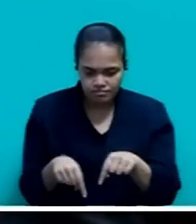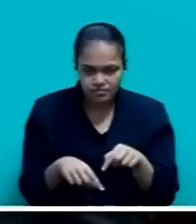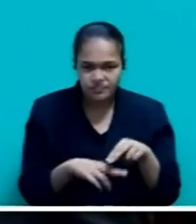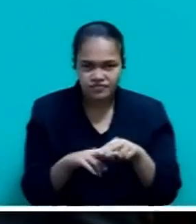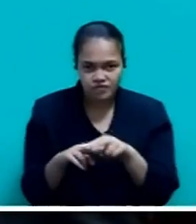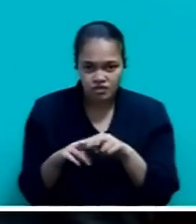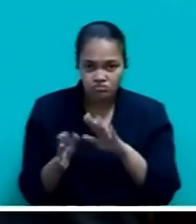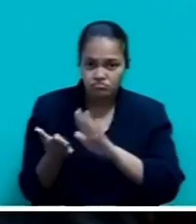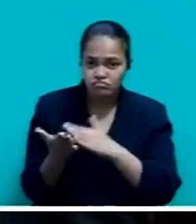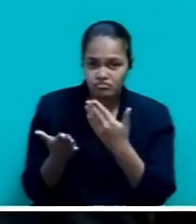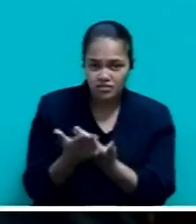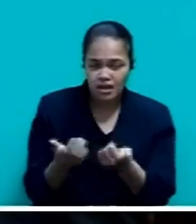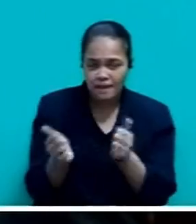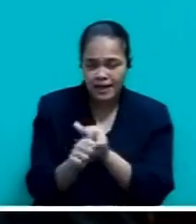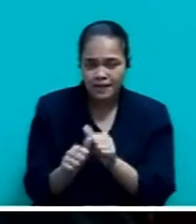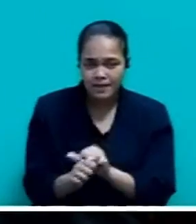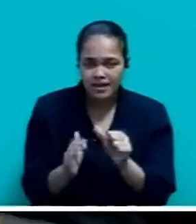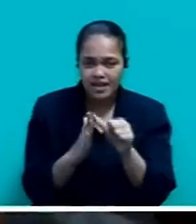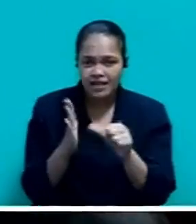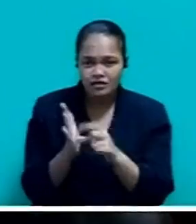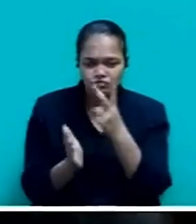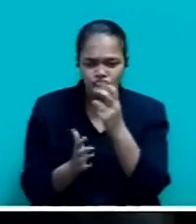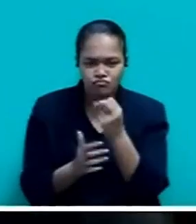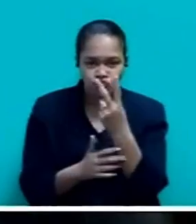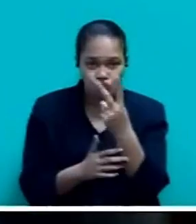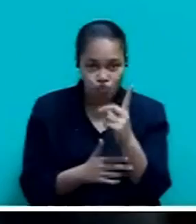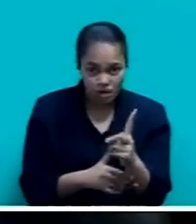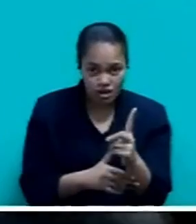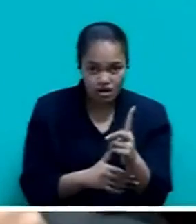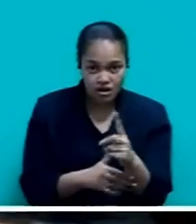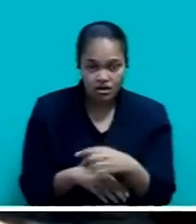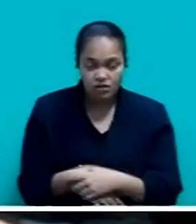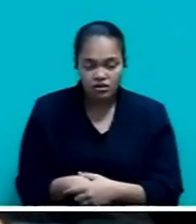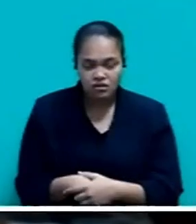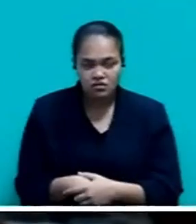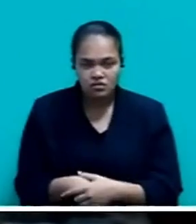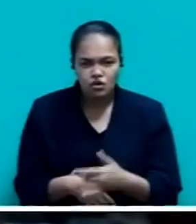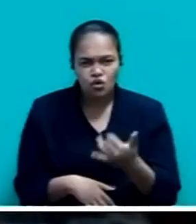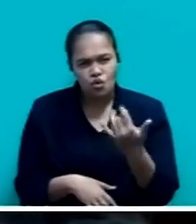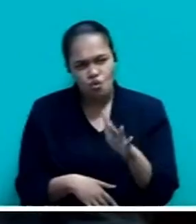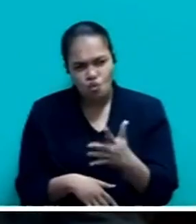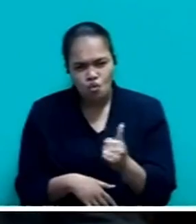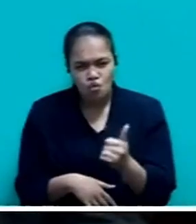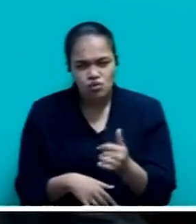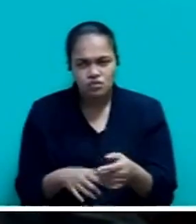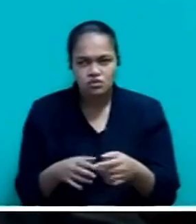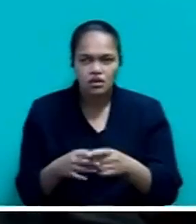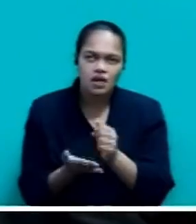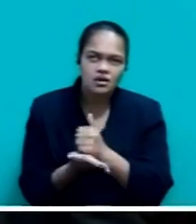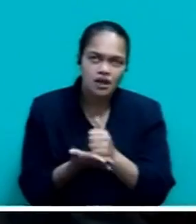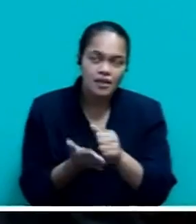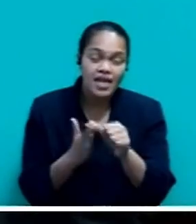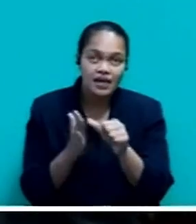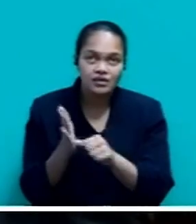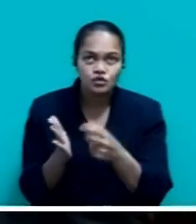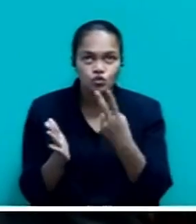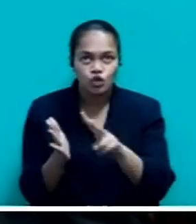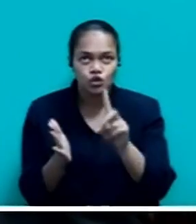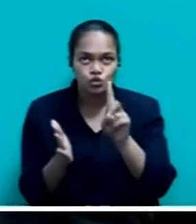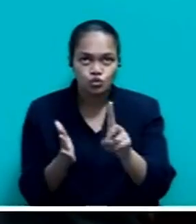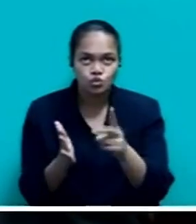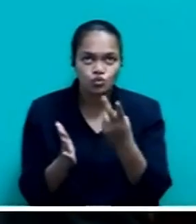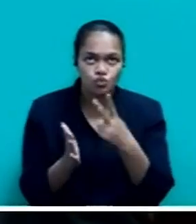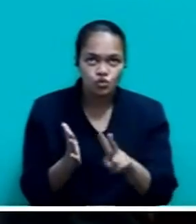The Interpretation Amendment Act 2021, or otherwise known as Act number 42 of 2021,